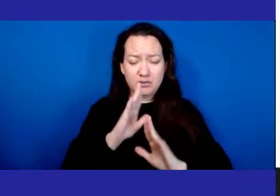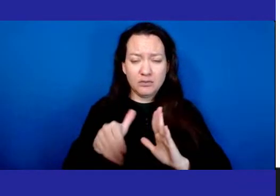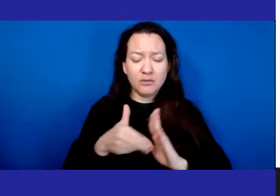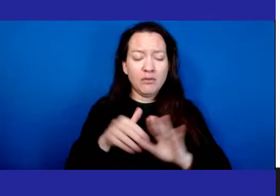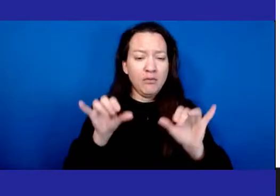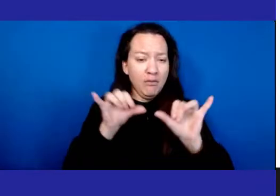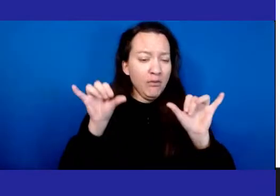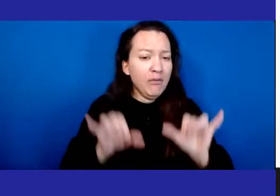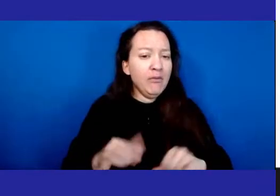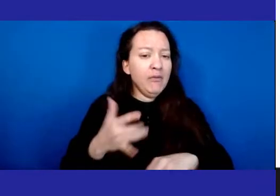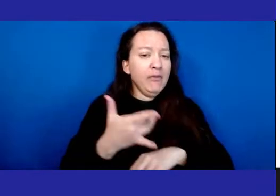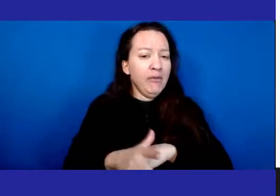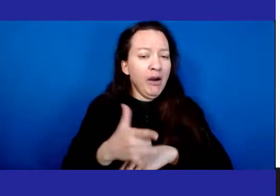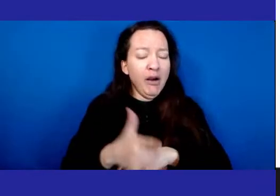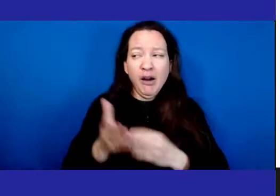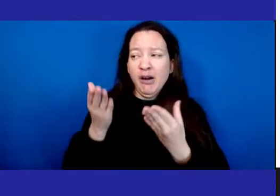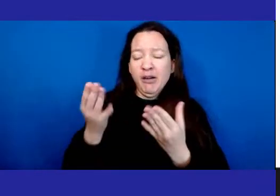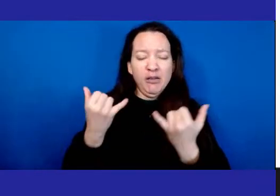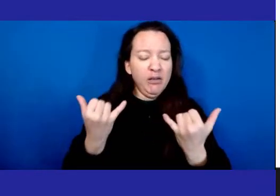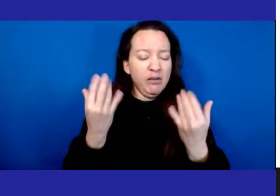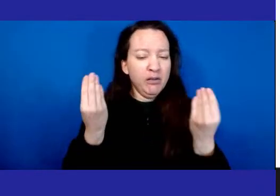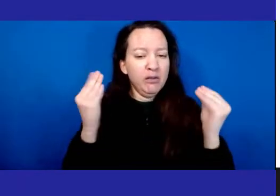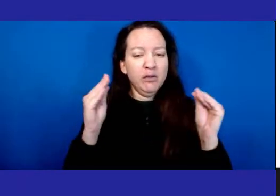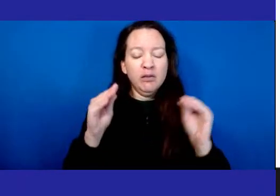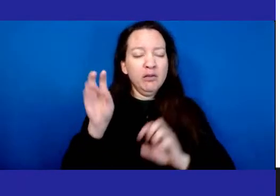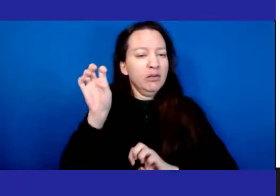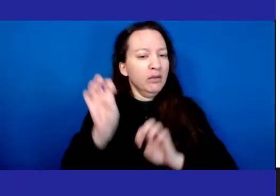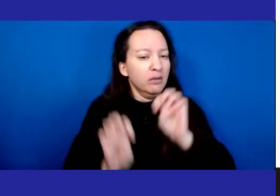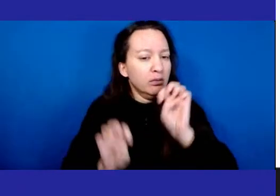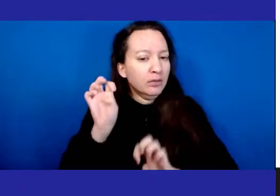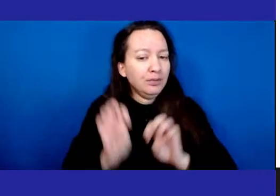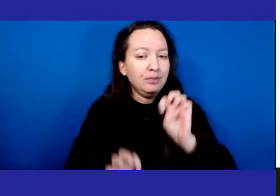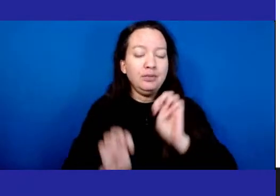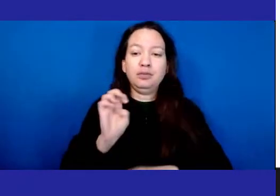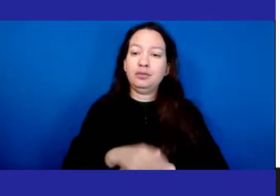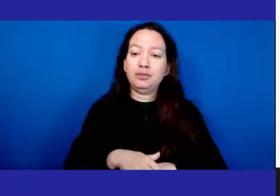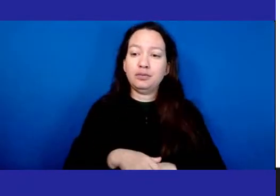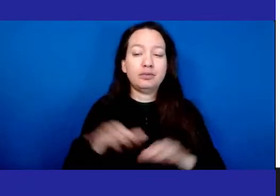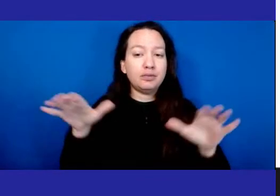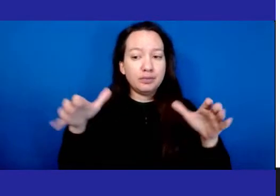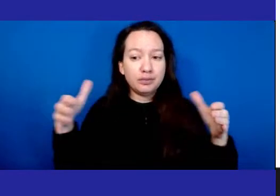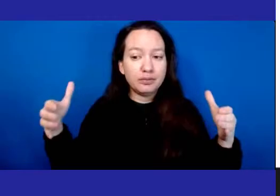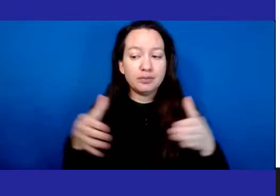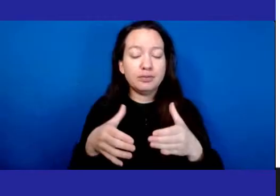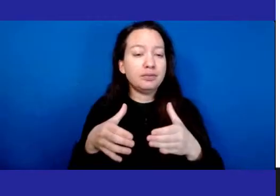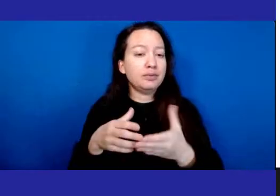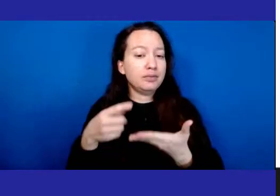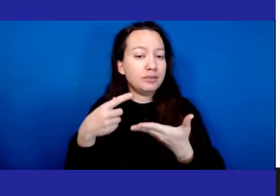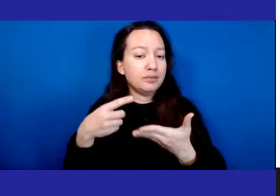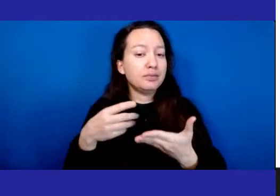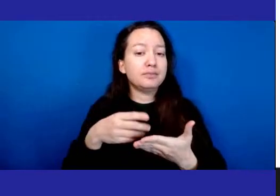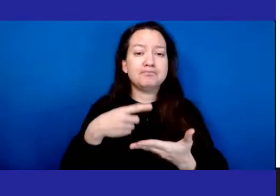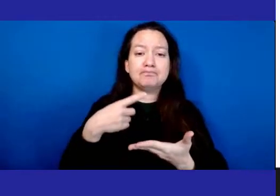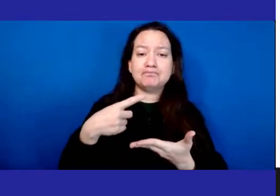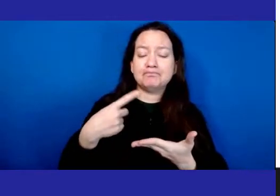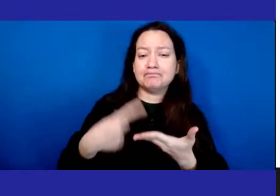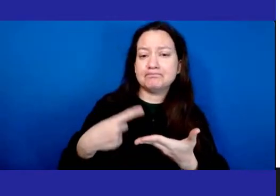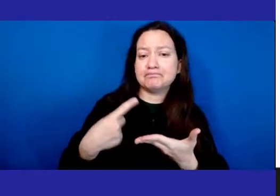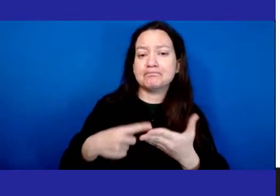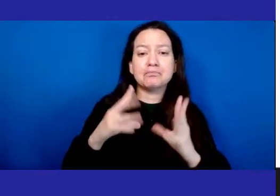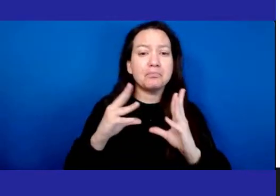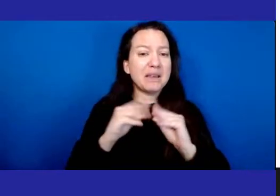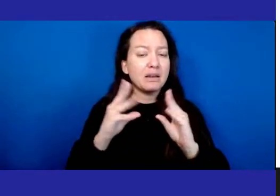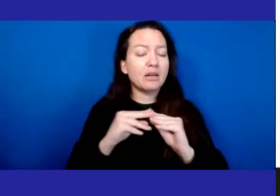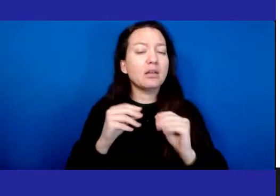available on the market, really evaluating them, culminating in an in-person meeting. Every site had 2